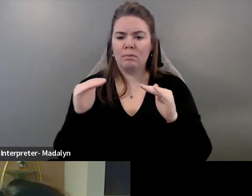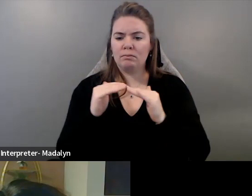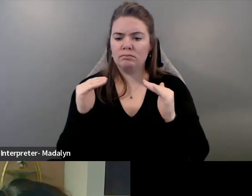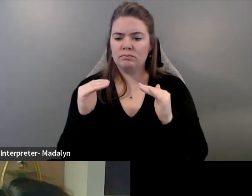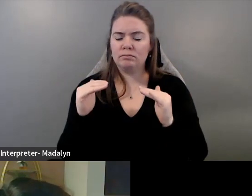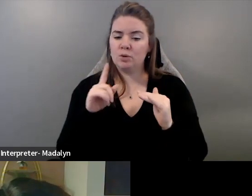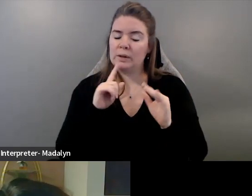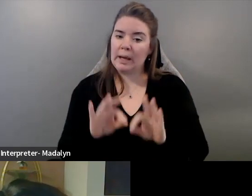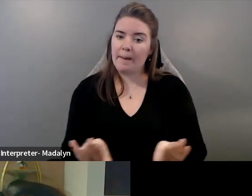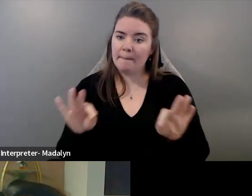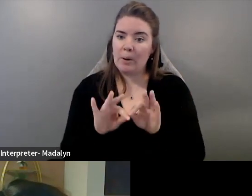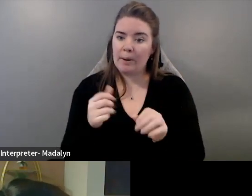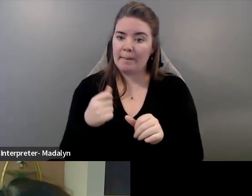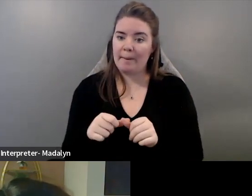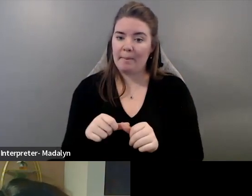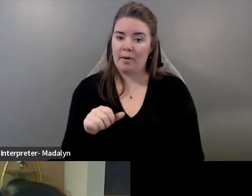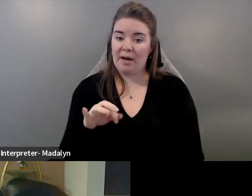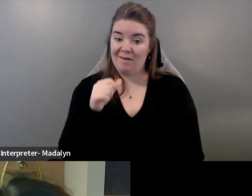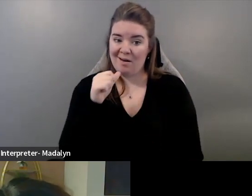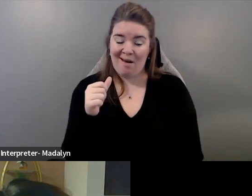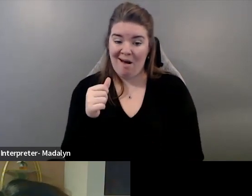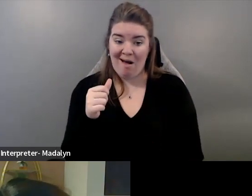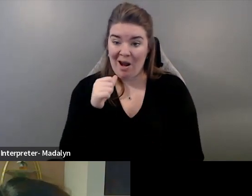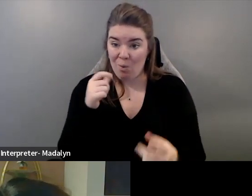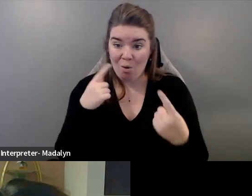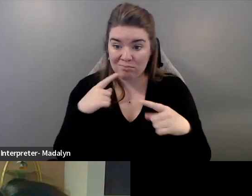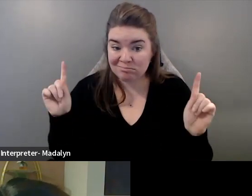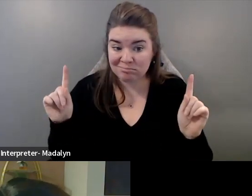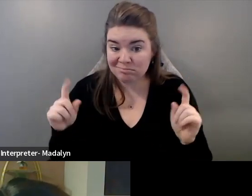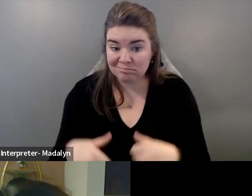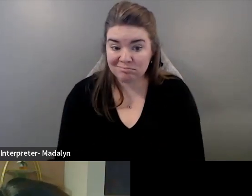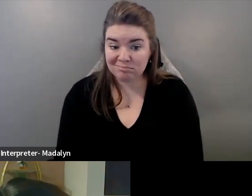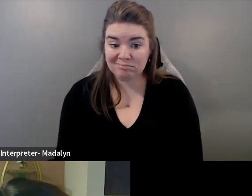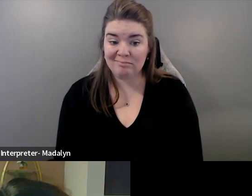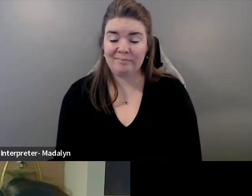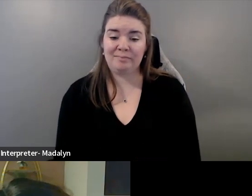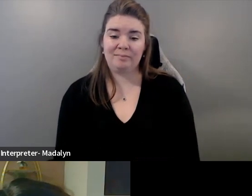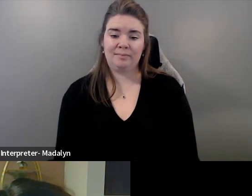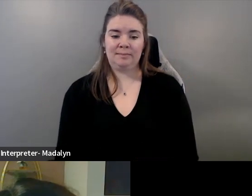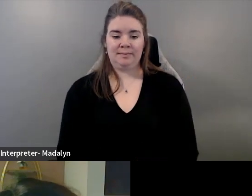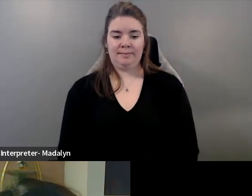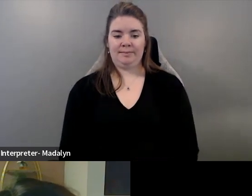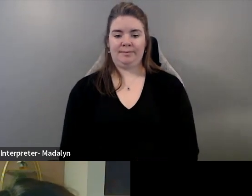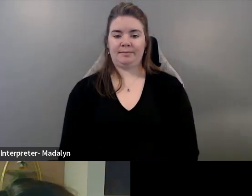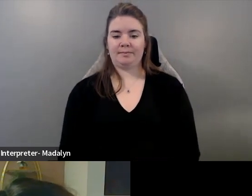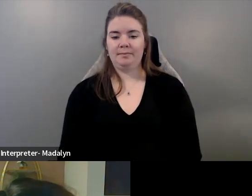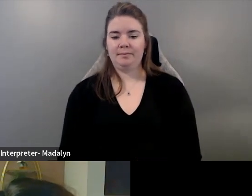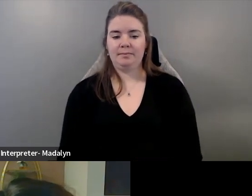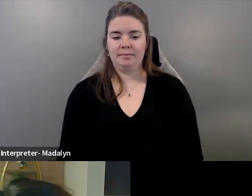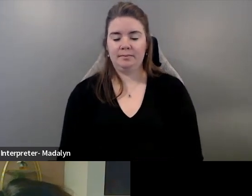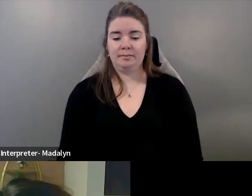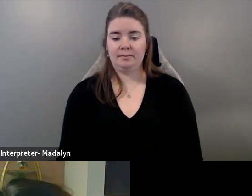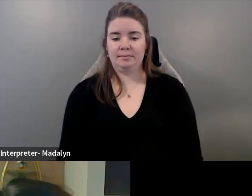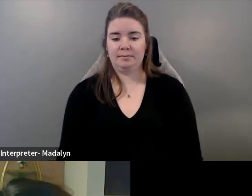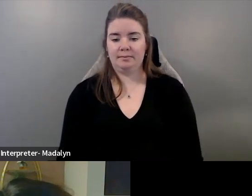because otherwise this whole thing does not work the way it's supposed to, right? Like, and needless to